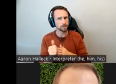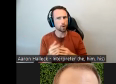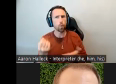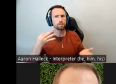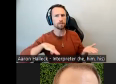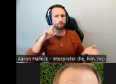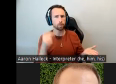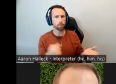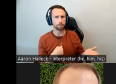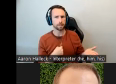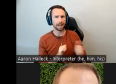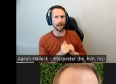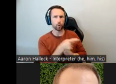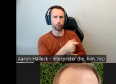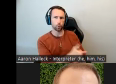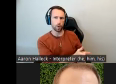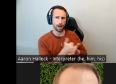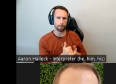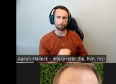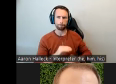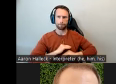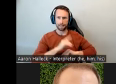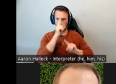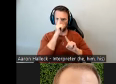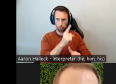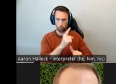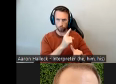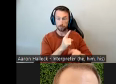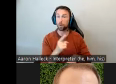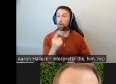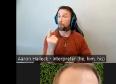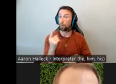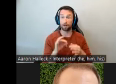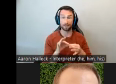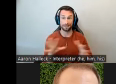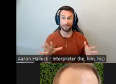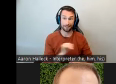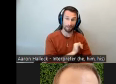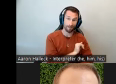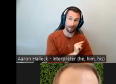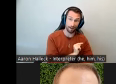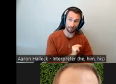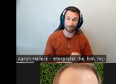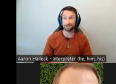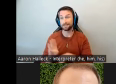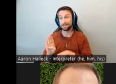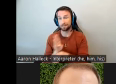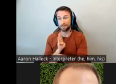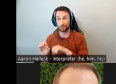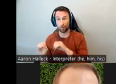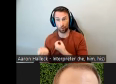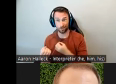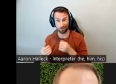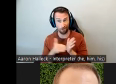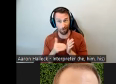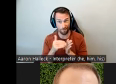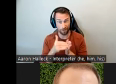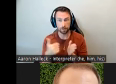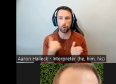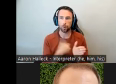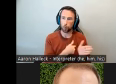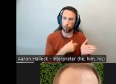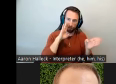these goals? And one of the disconnects between IT and business organizations across industries is we seem to focus more on the